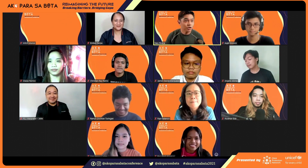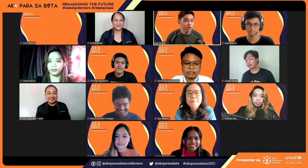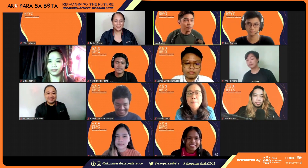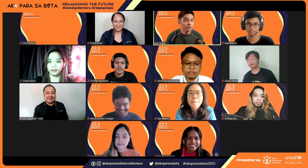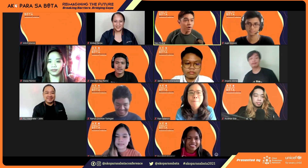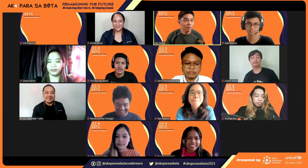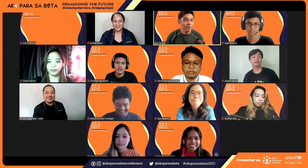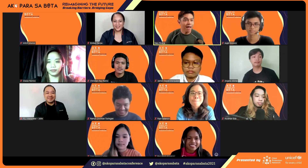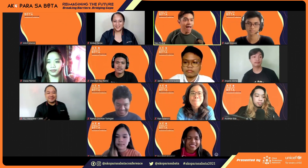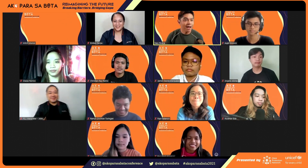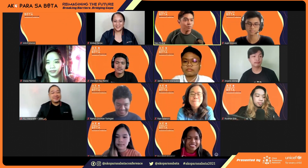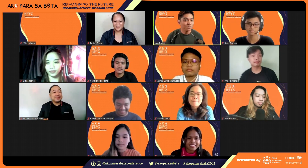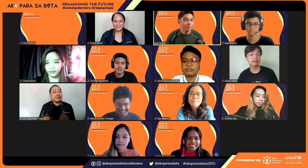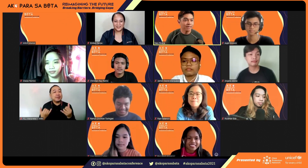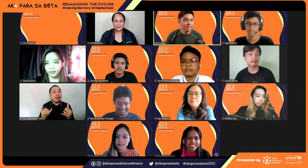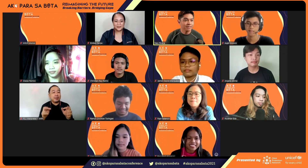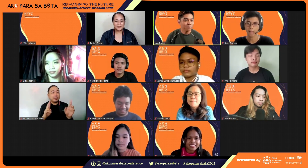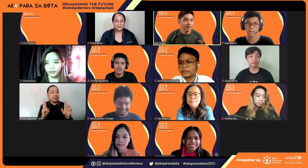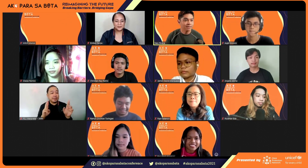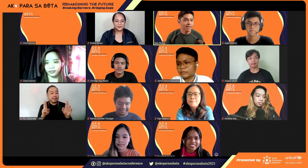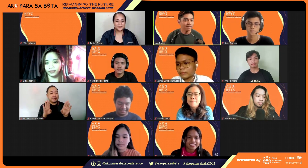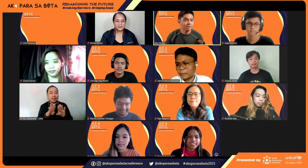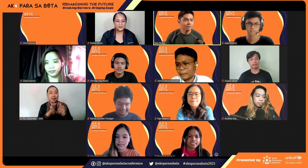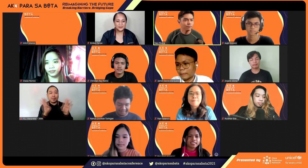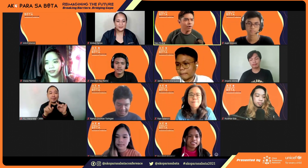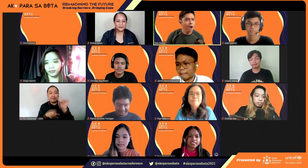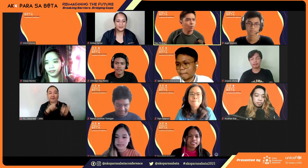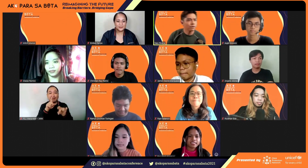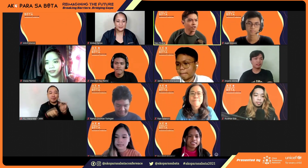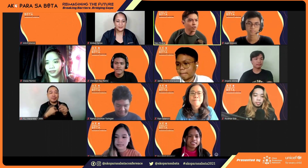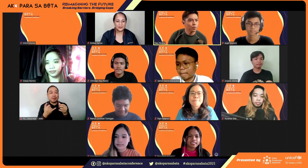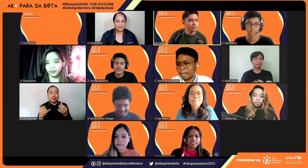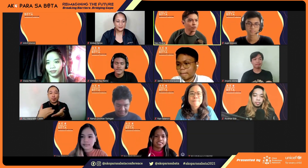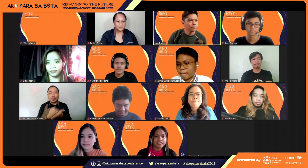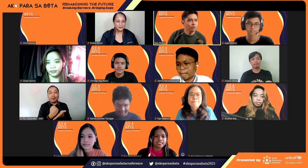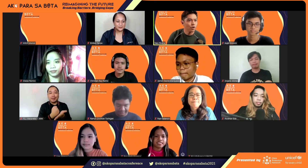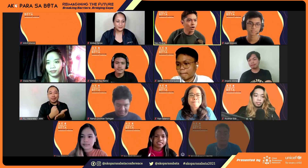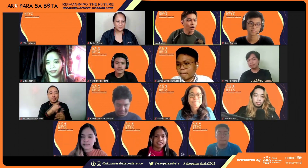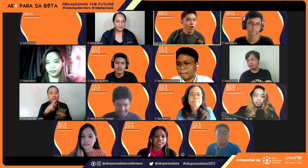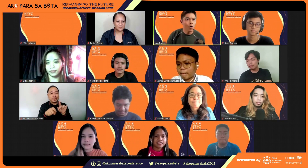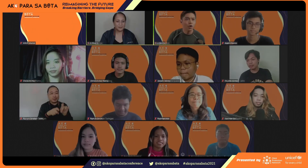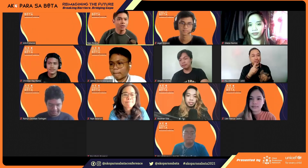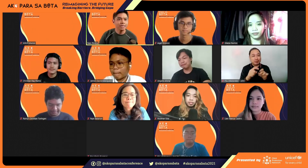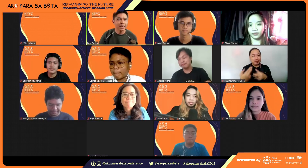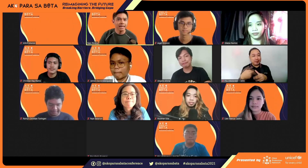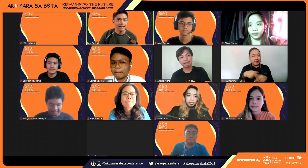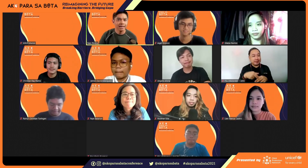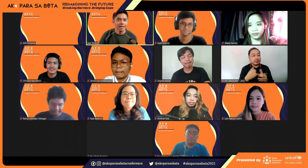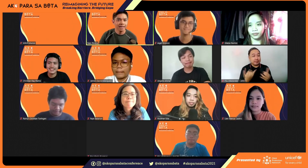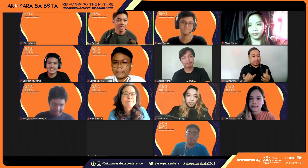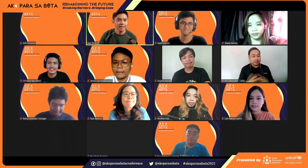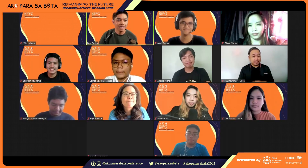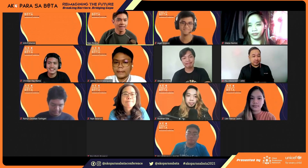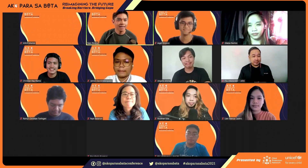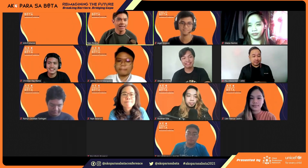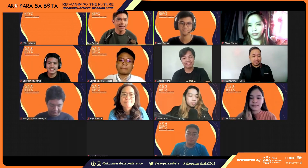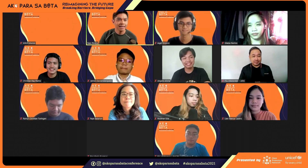questions from our participants. I have our first question for Ojel.